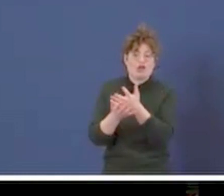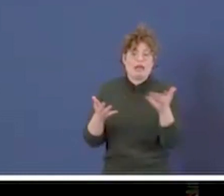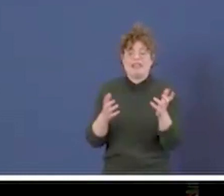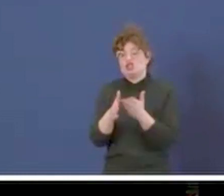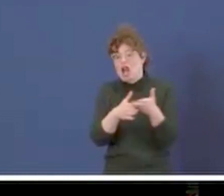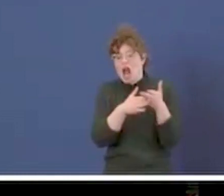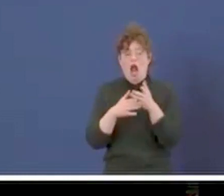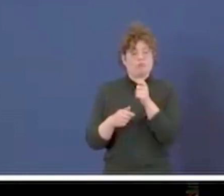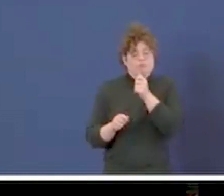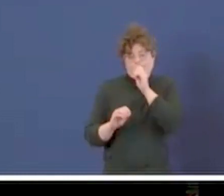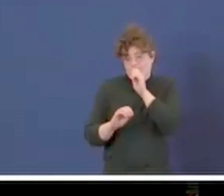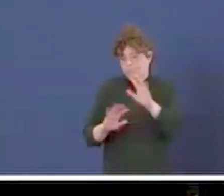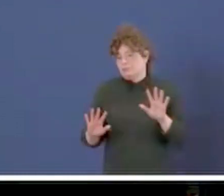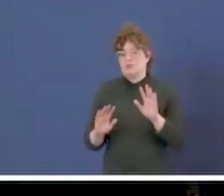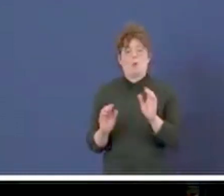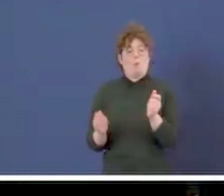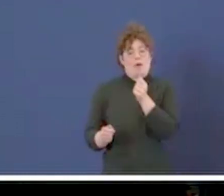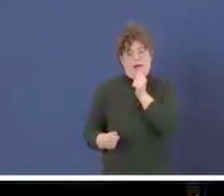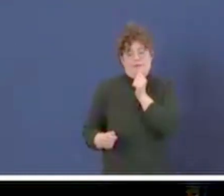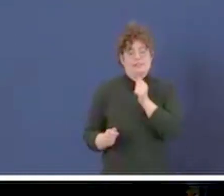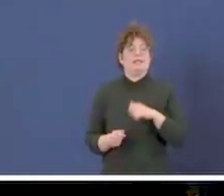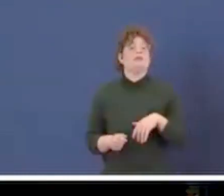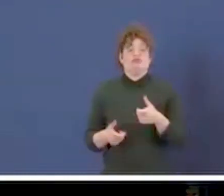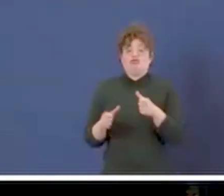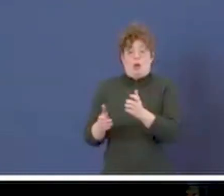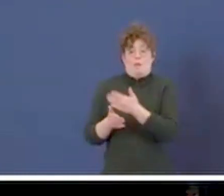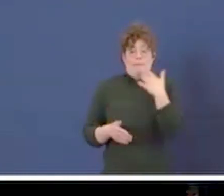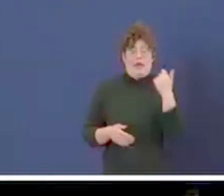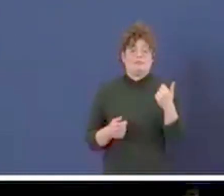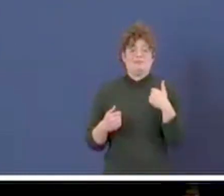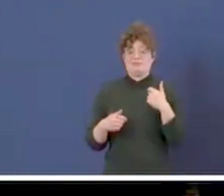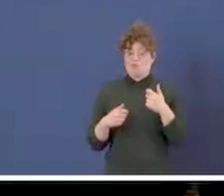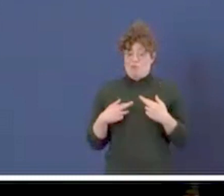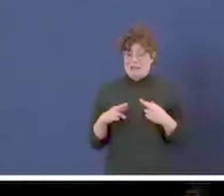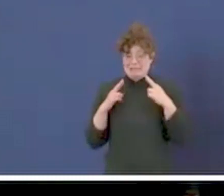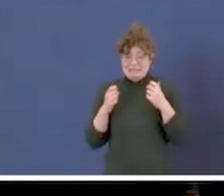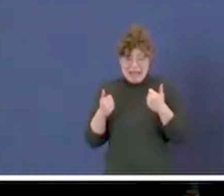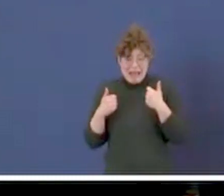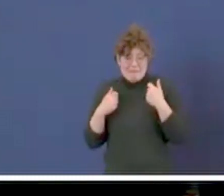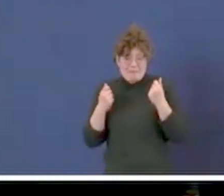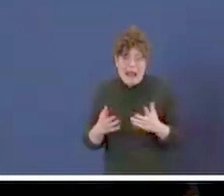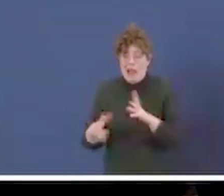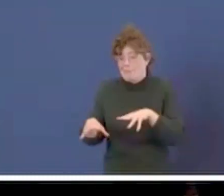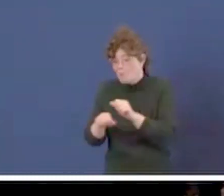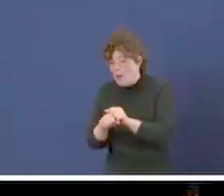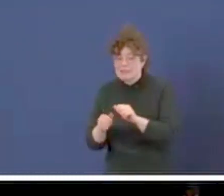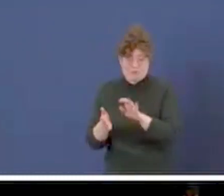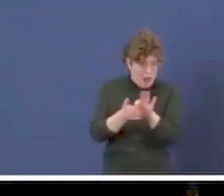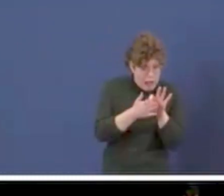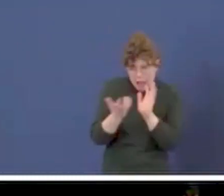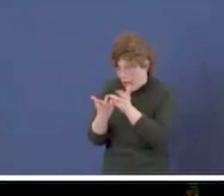efforts. Shelter residents have many appointments with many providers to keep track of. They're expected to fit in